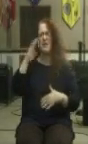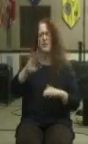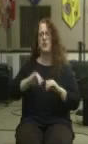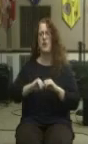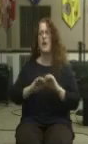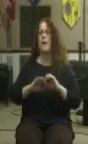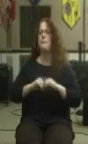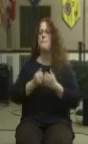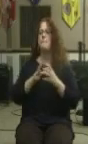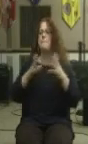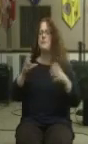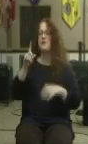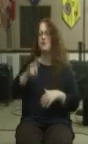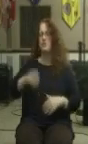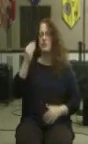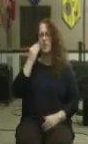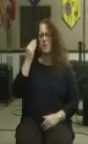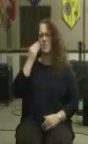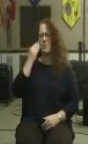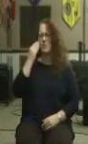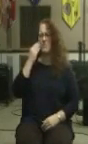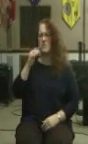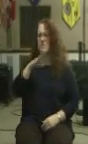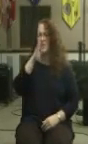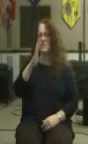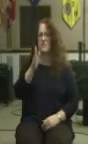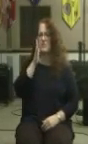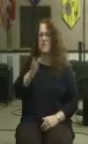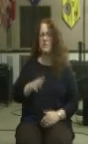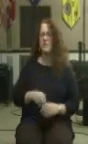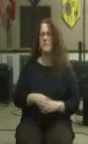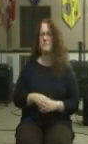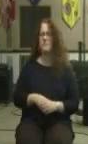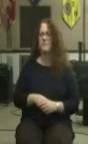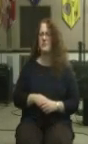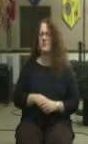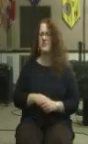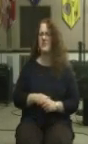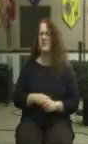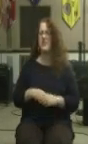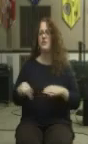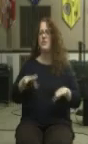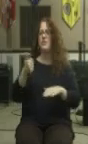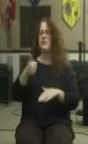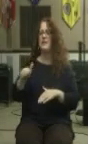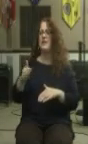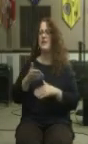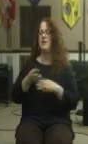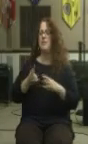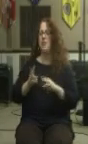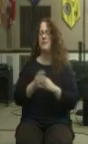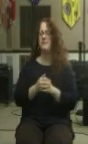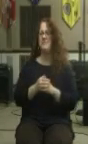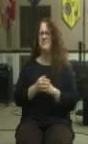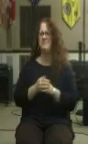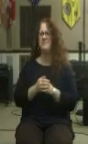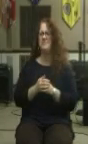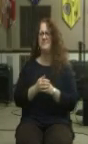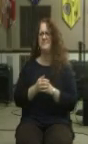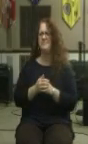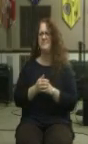saying. I don't know as much as I should know. No, you don't, and you never will. So do it anyway.